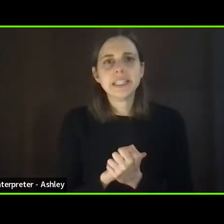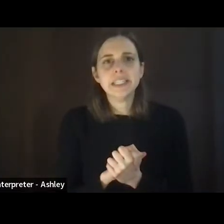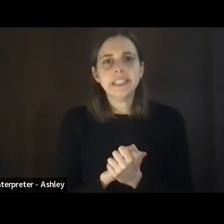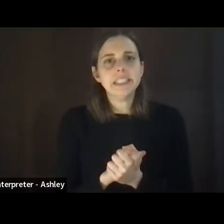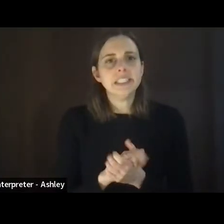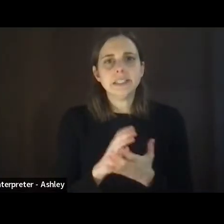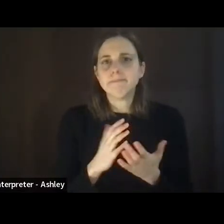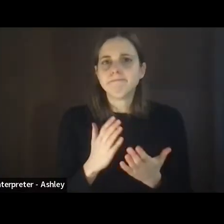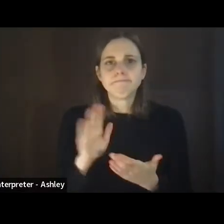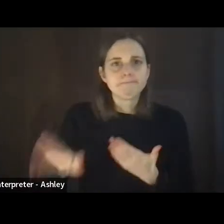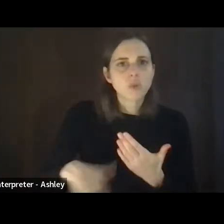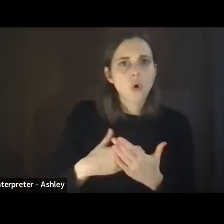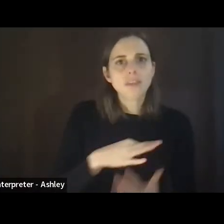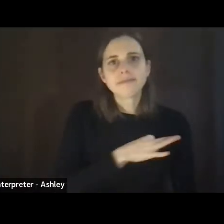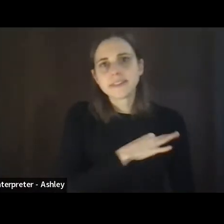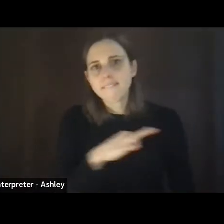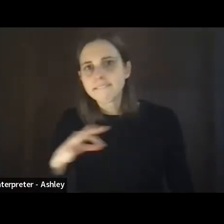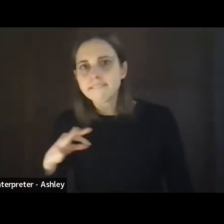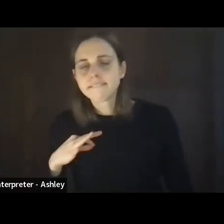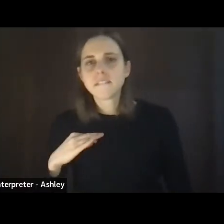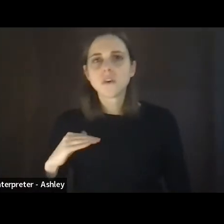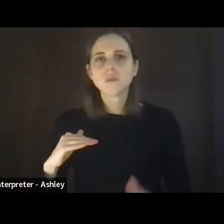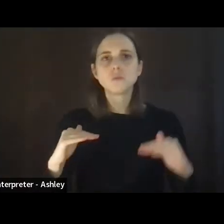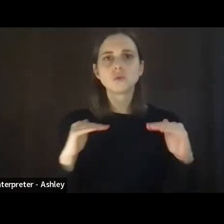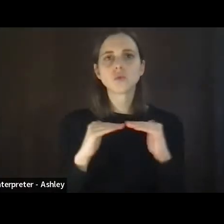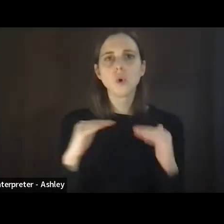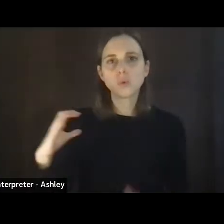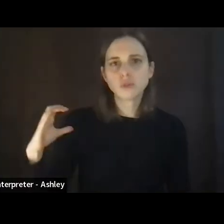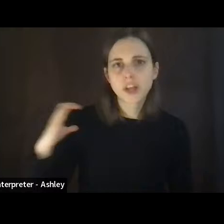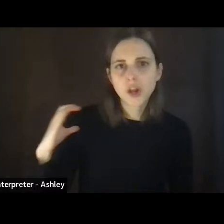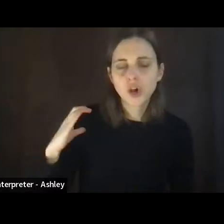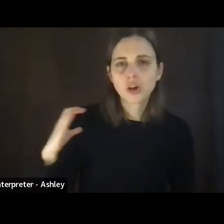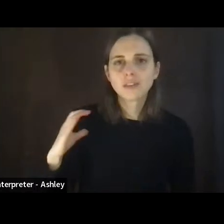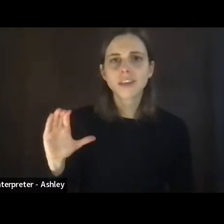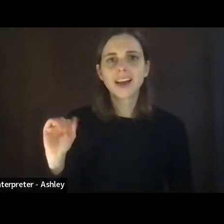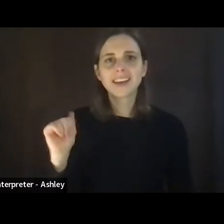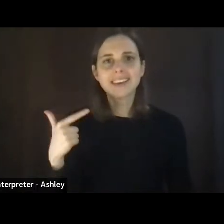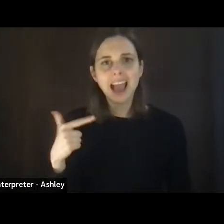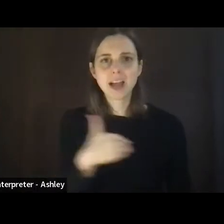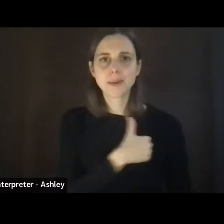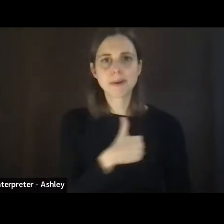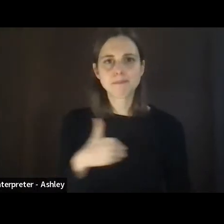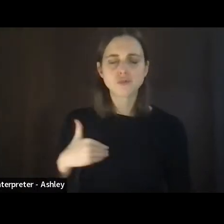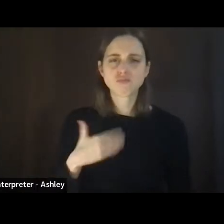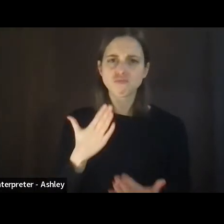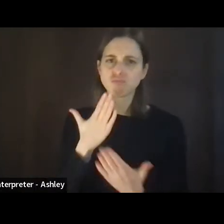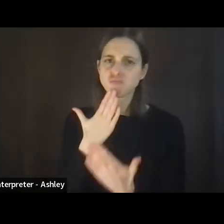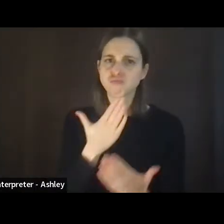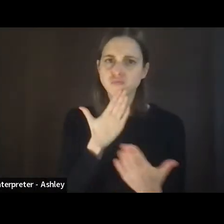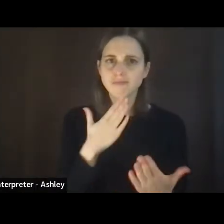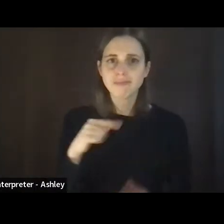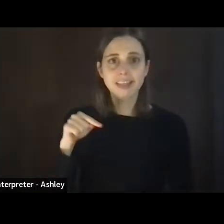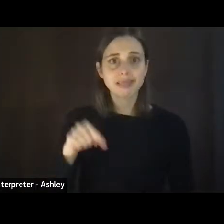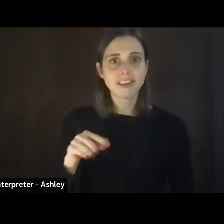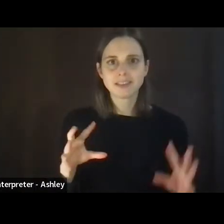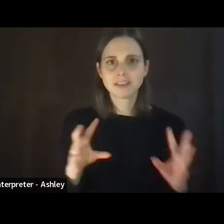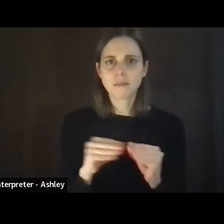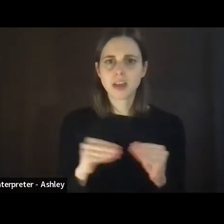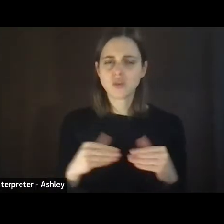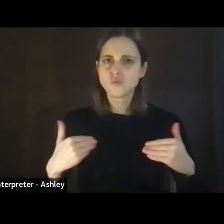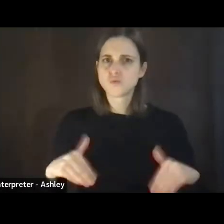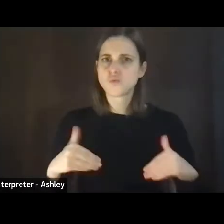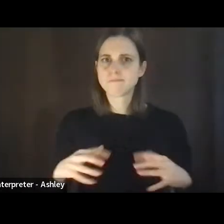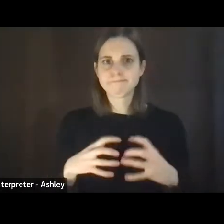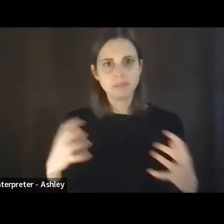all the CAG members. I think this has been one of the most informative meetings we've had, but